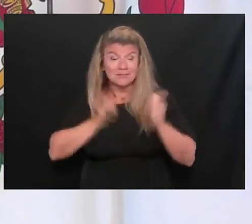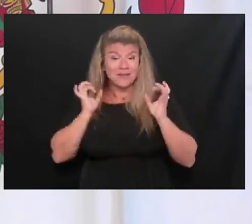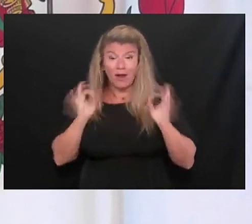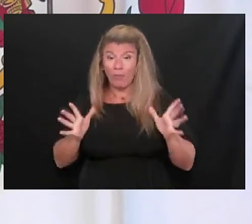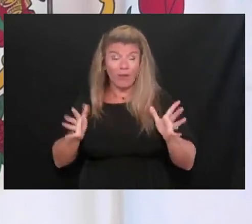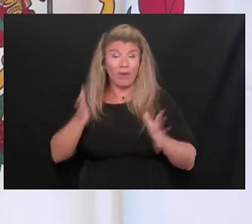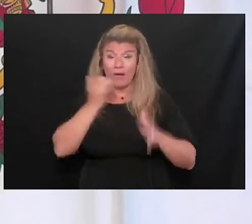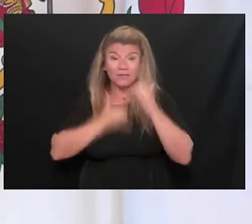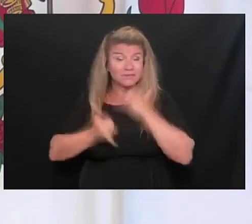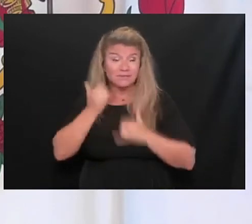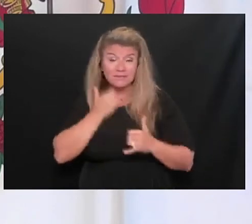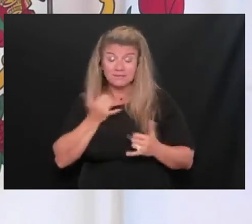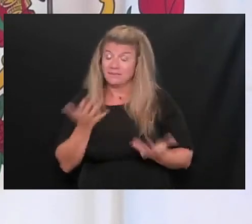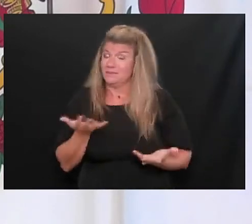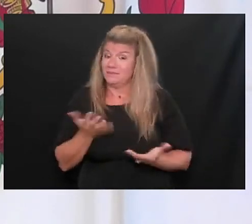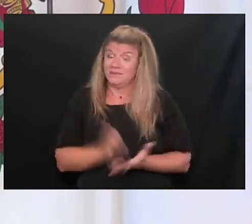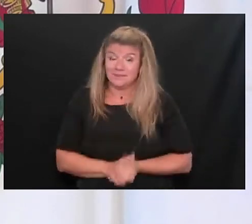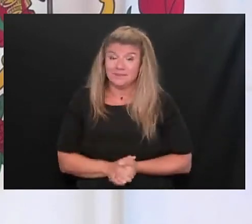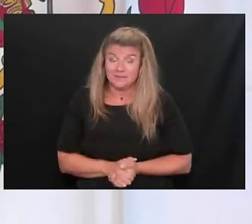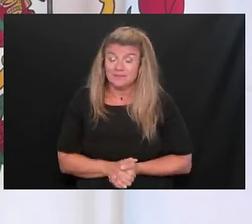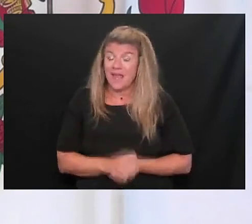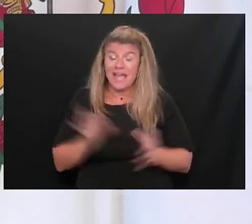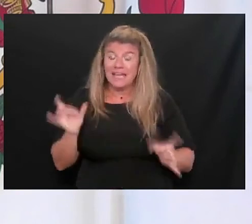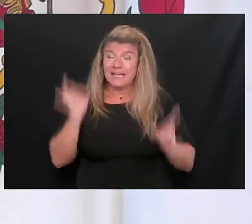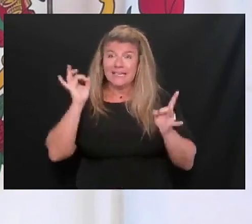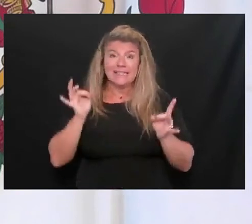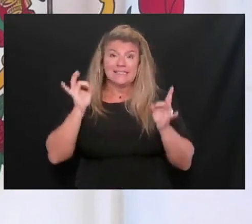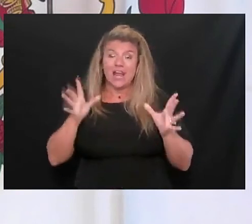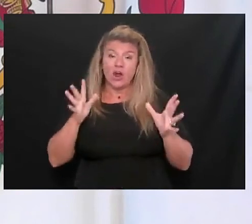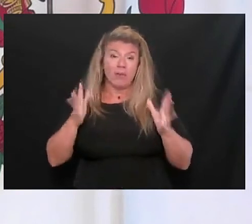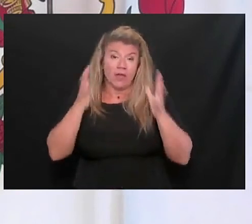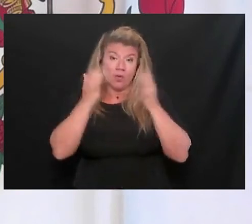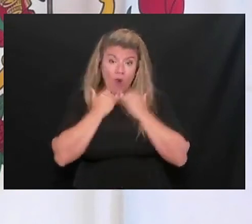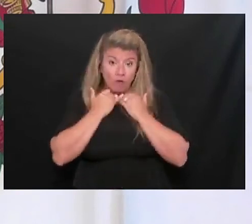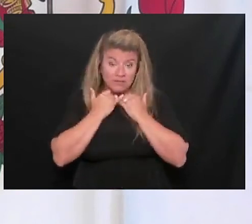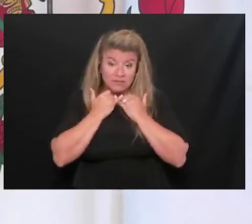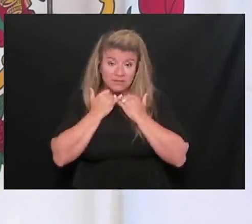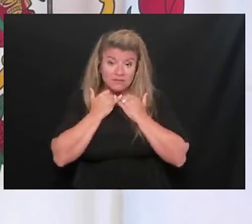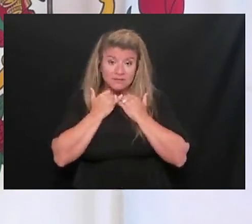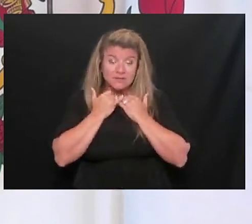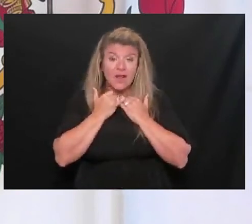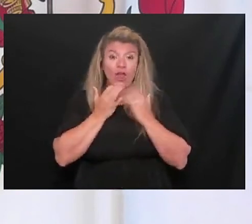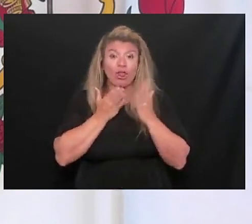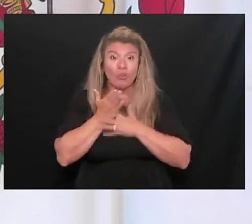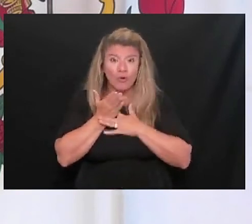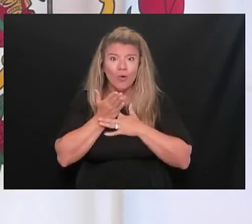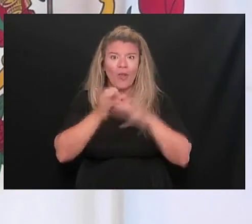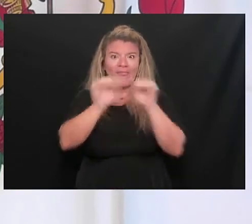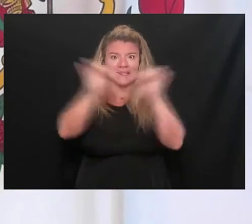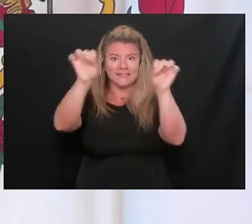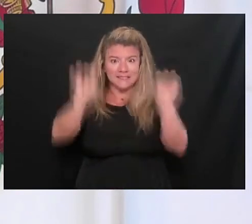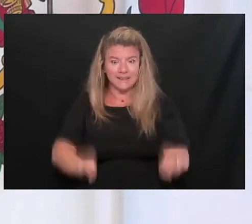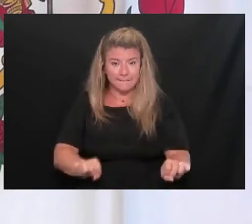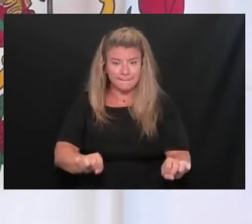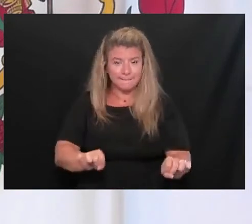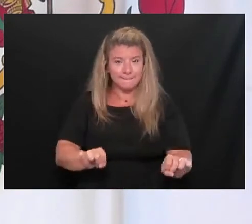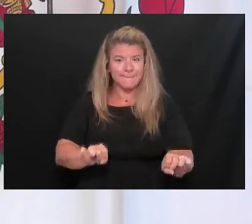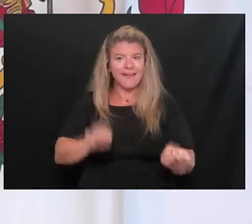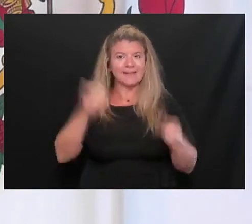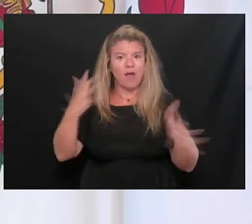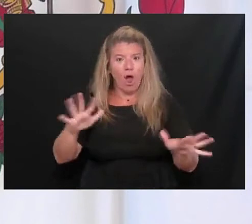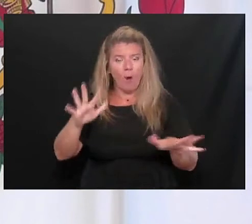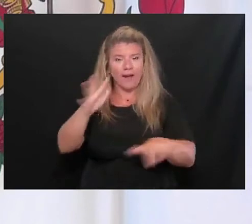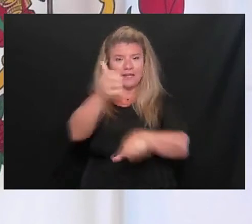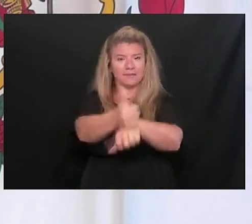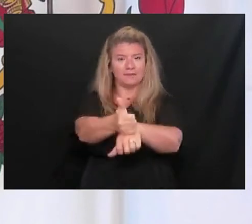wronged. I mean, that's all there is to it. Terribly wronged by a system absolutely, in place that